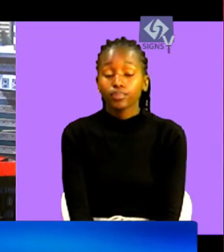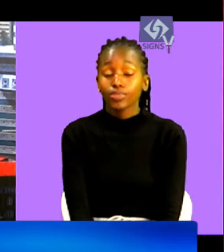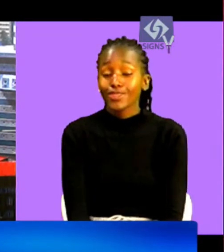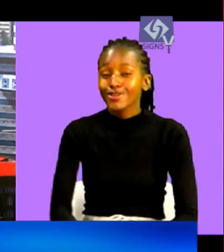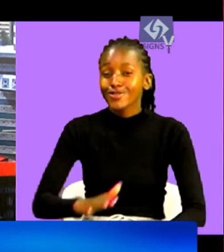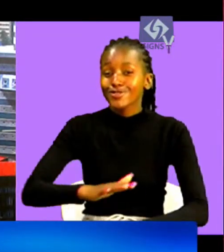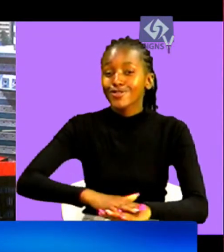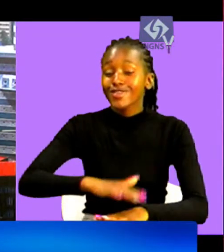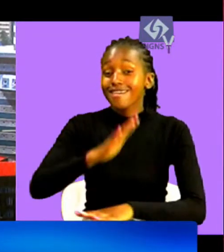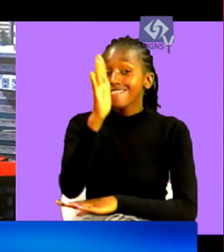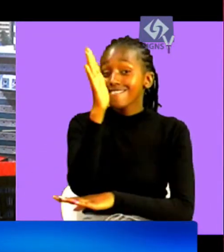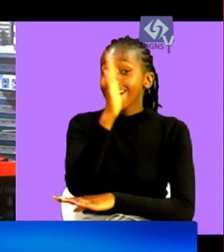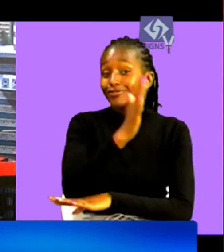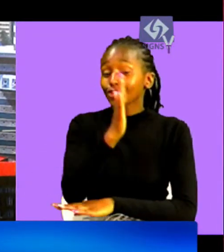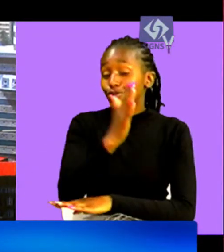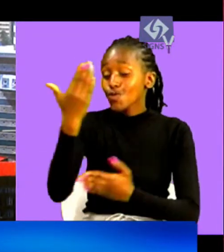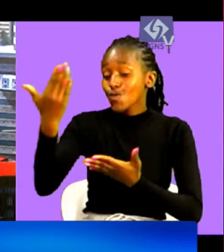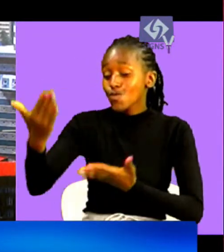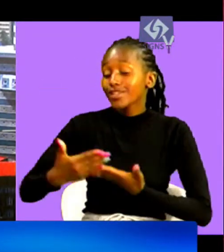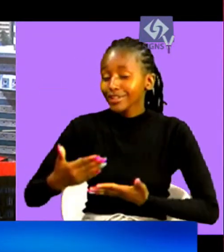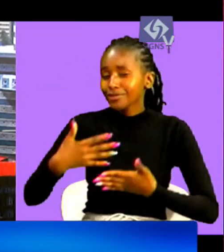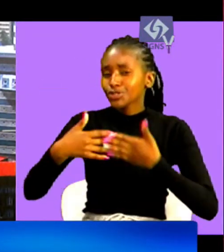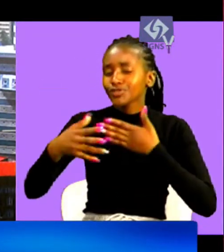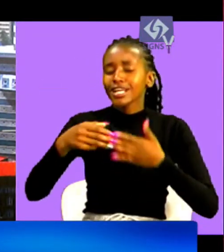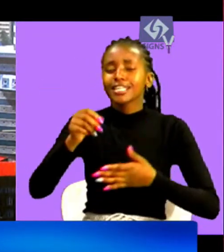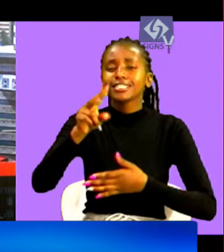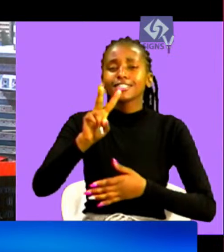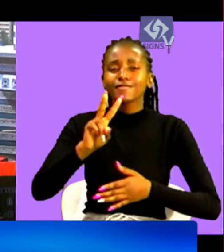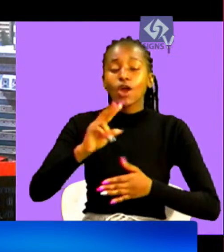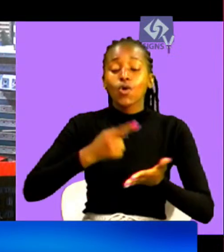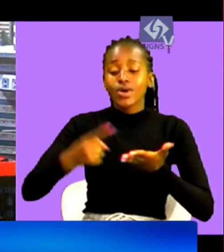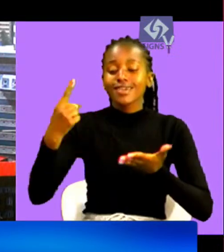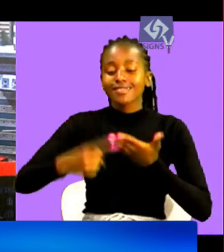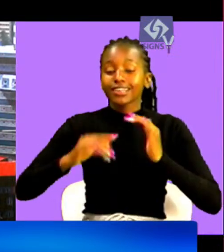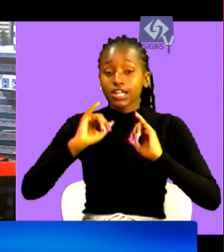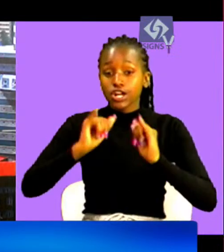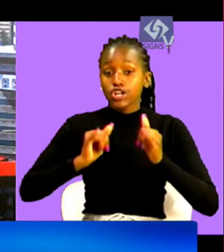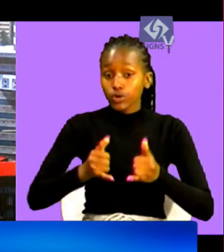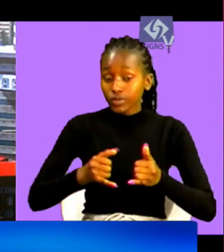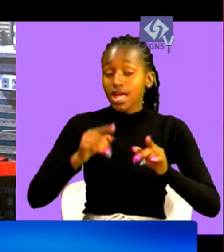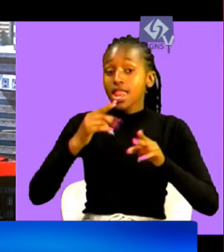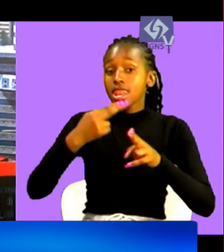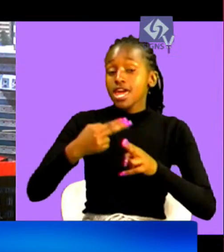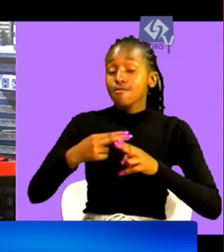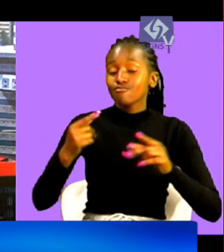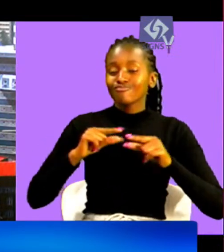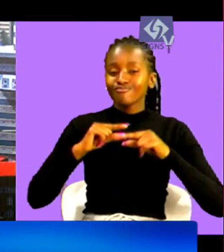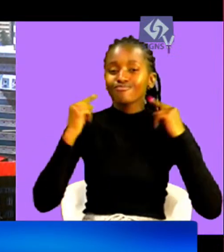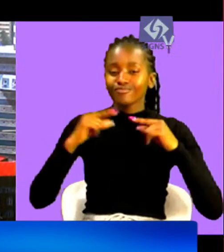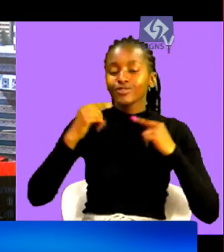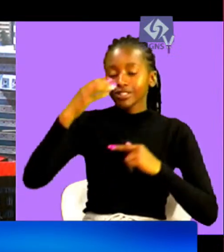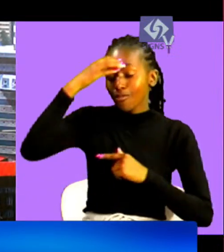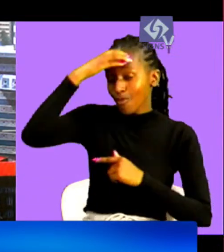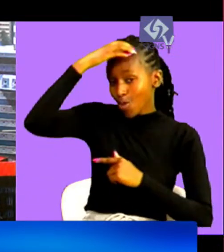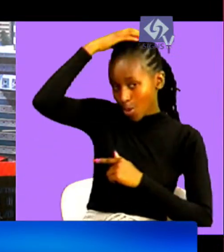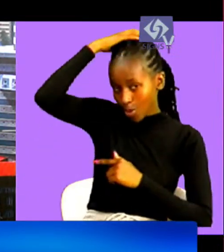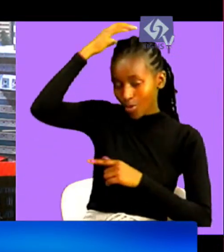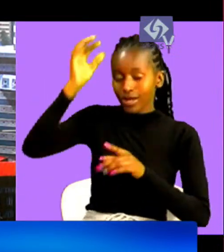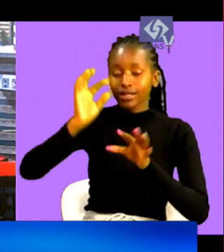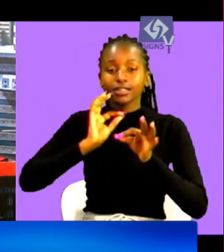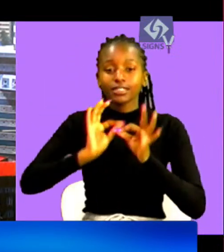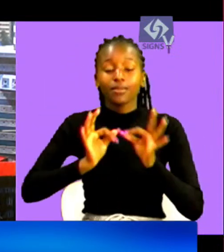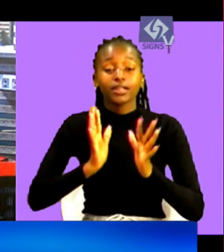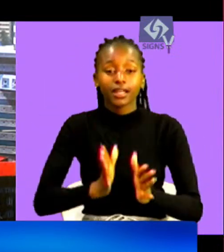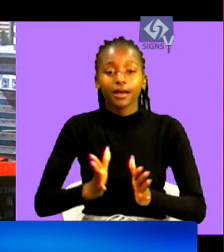Good afternoon and welcome to Science Weekend 1 p.m. News. My name is MWOLOLO and our sign language interpreter is Esther